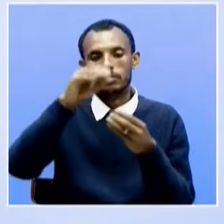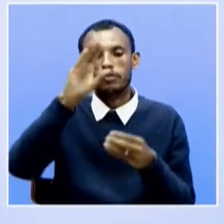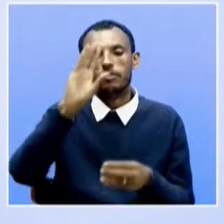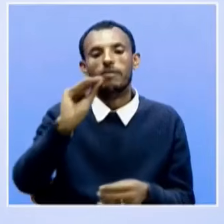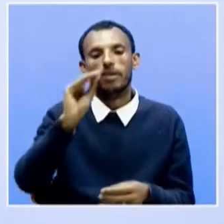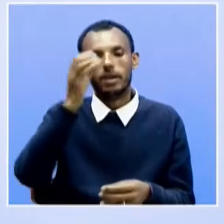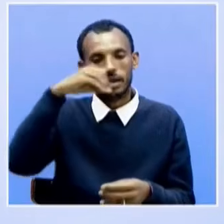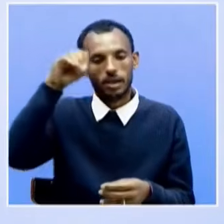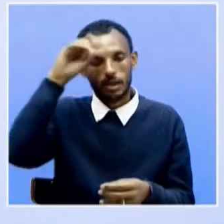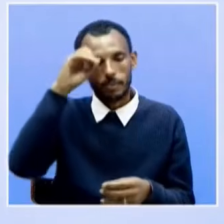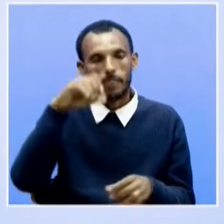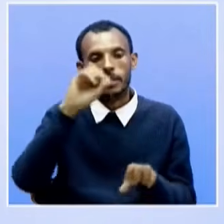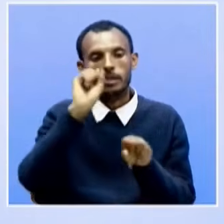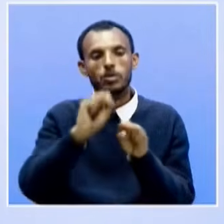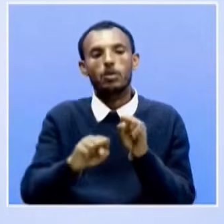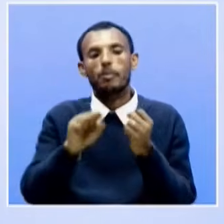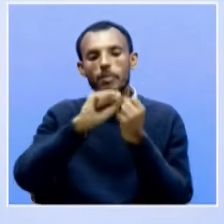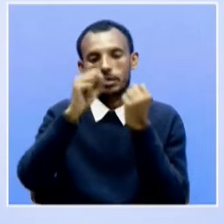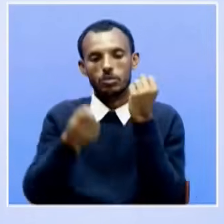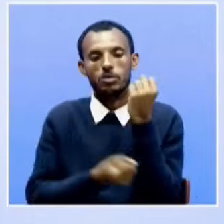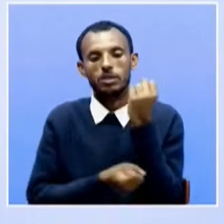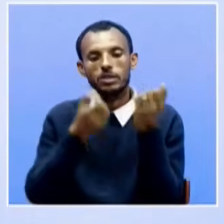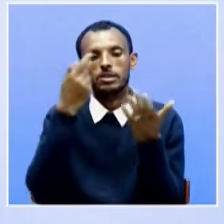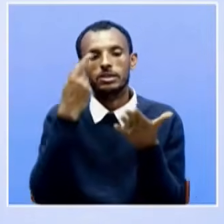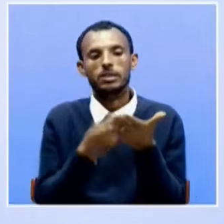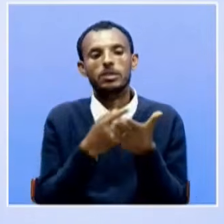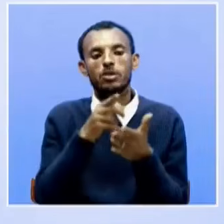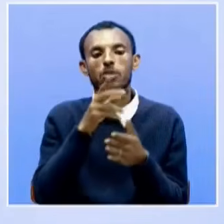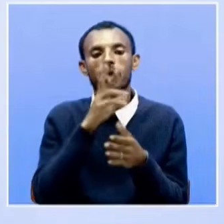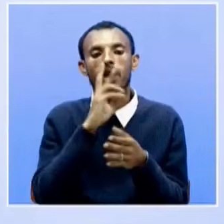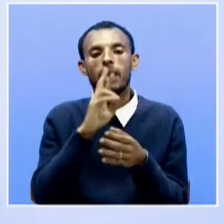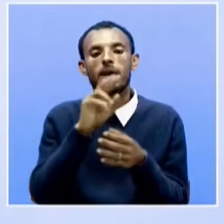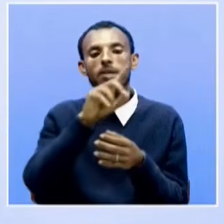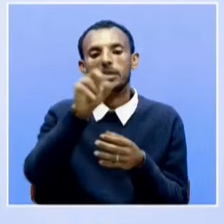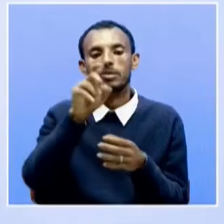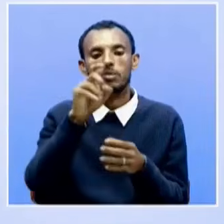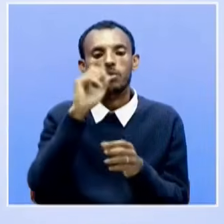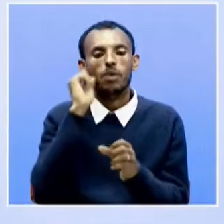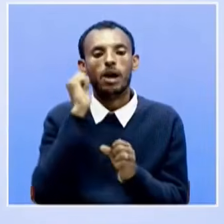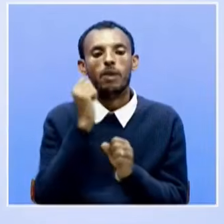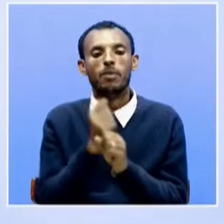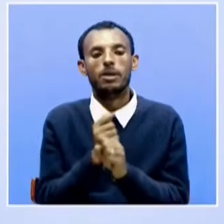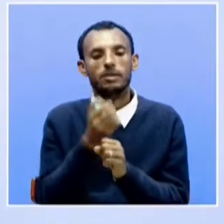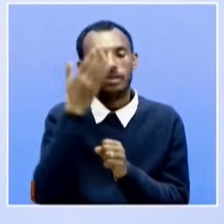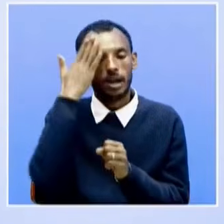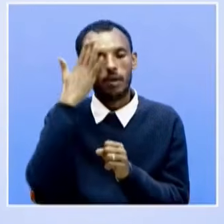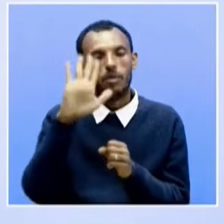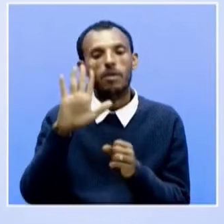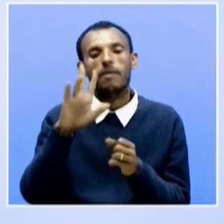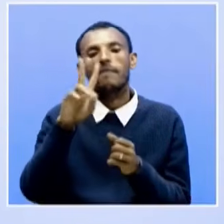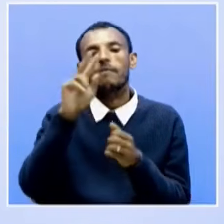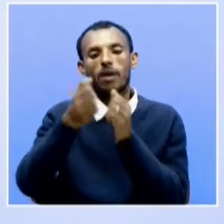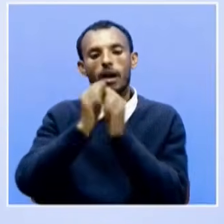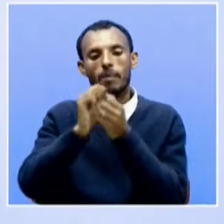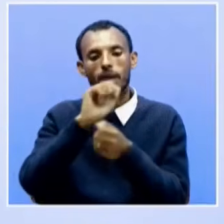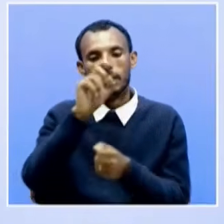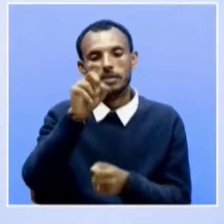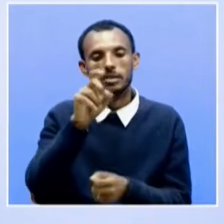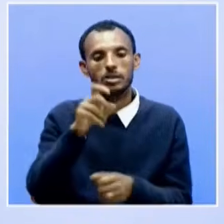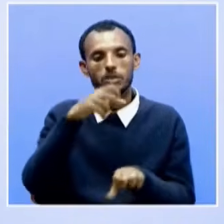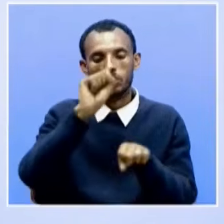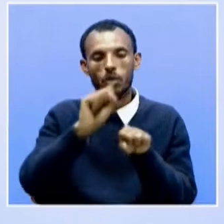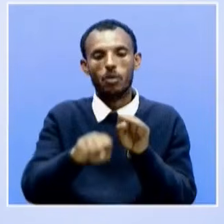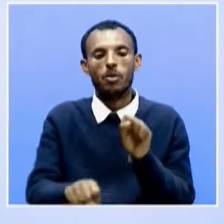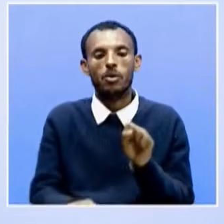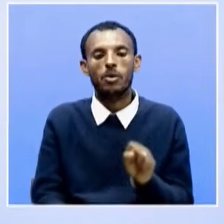degrees. So, based on this, you are asked to calculate the unknown variable x, right?